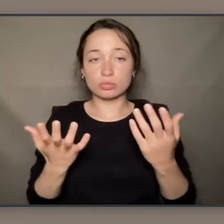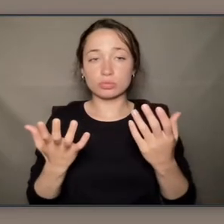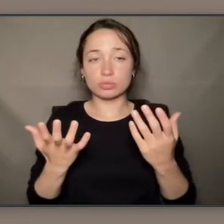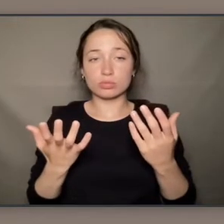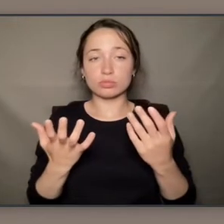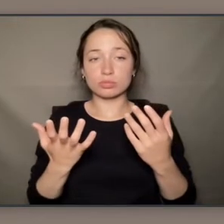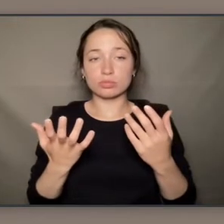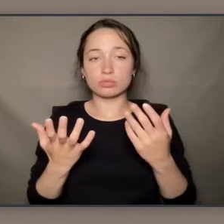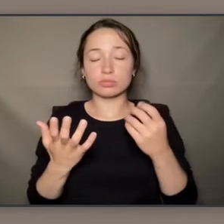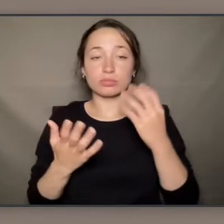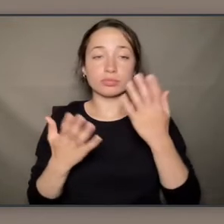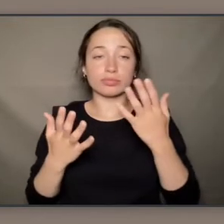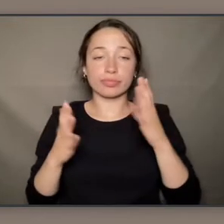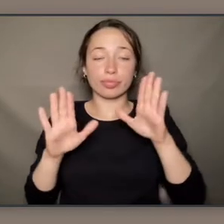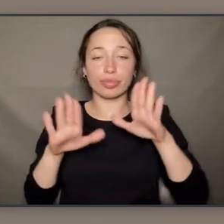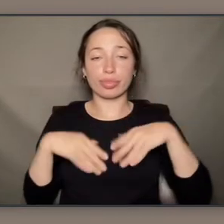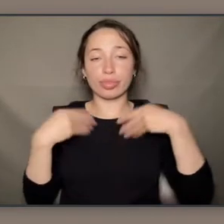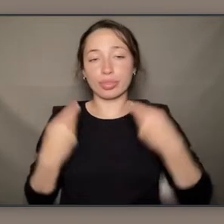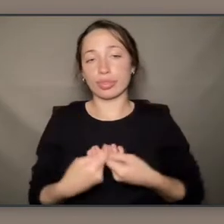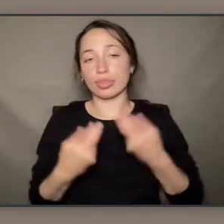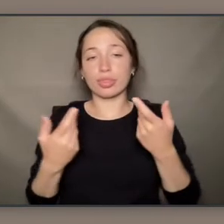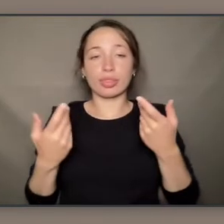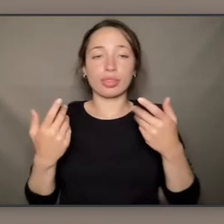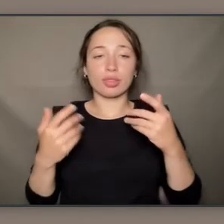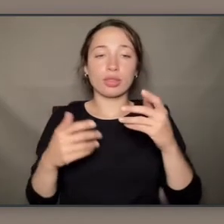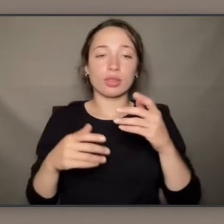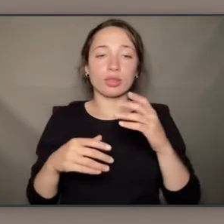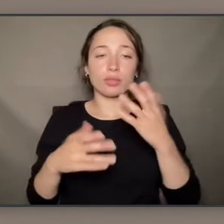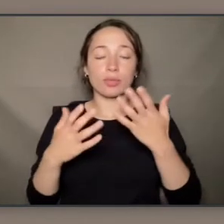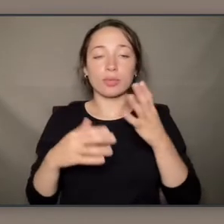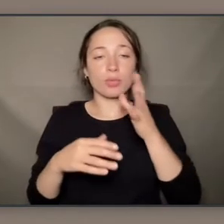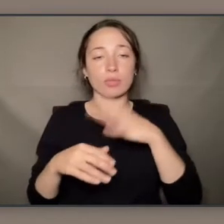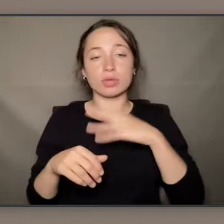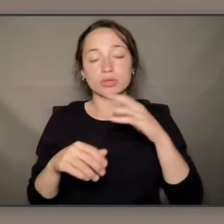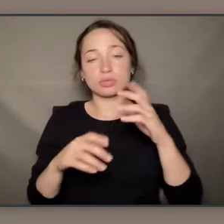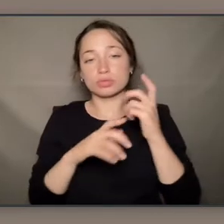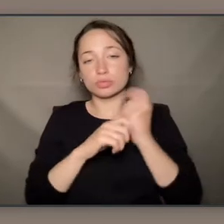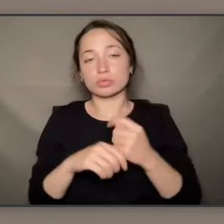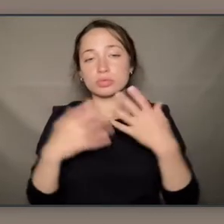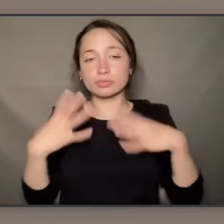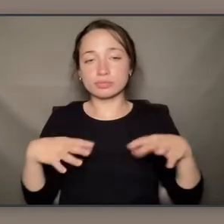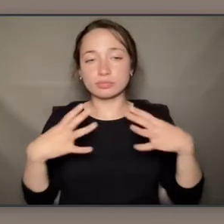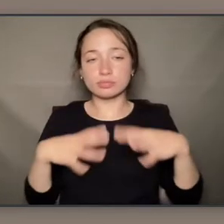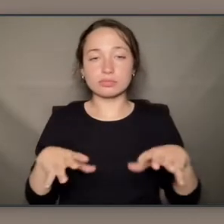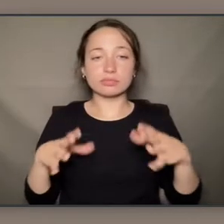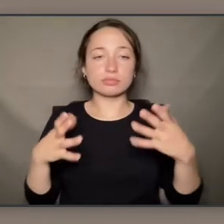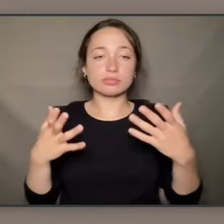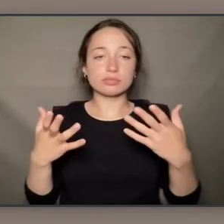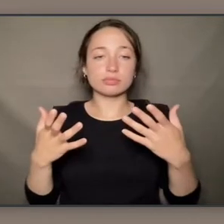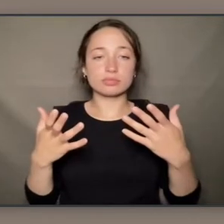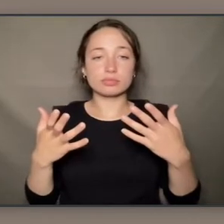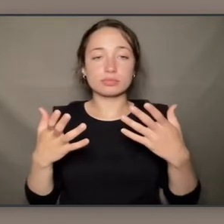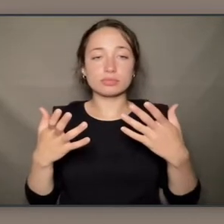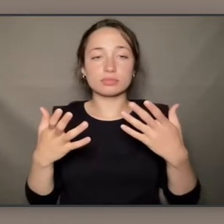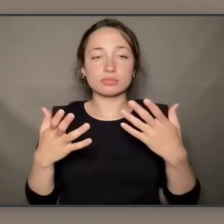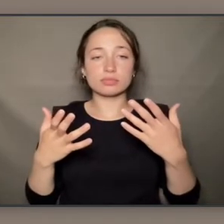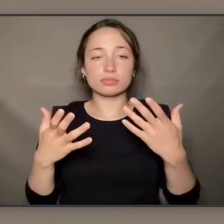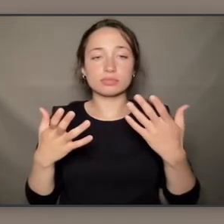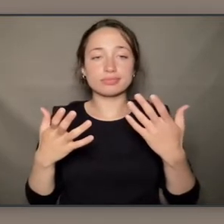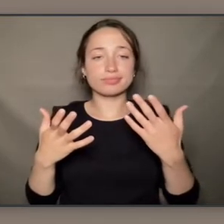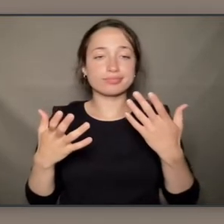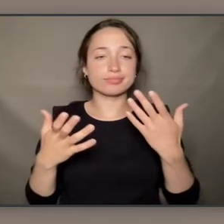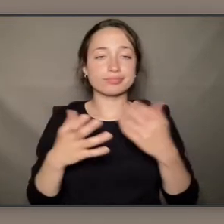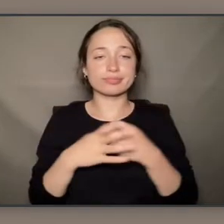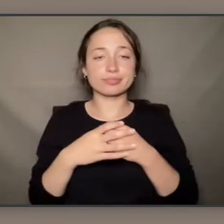group, seen as being worn upside down, or a woman's traditional